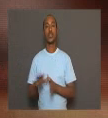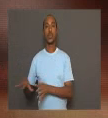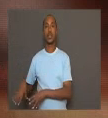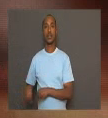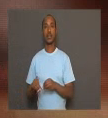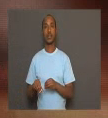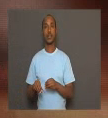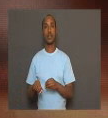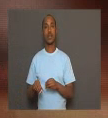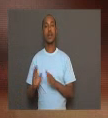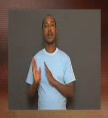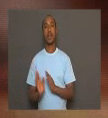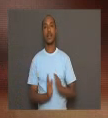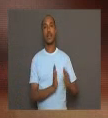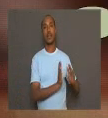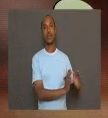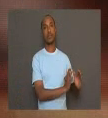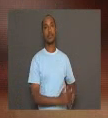Students, let's get ready.